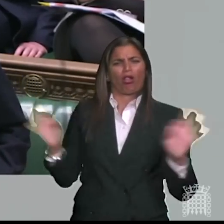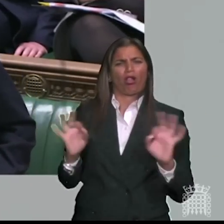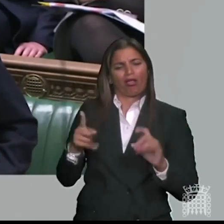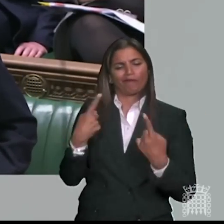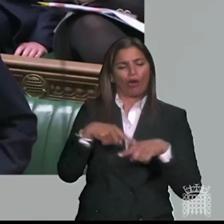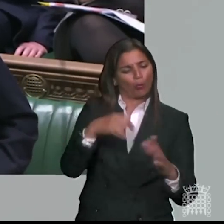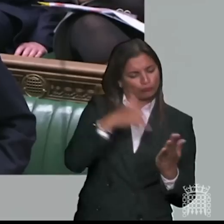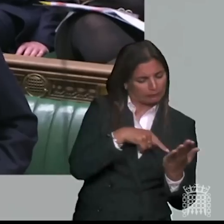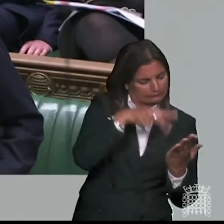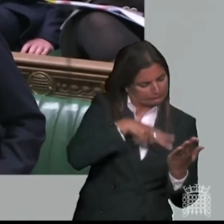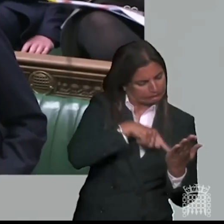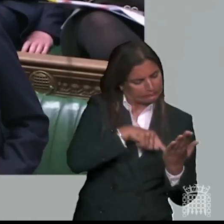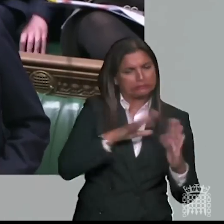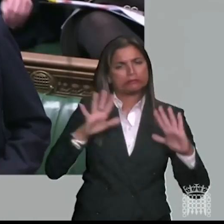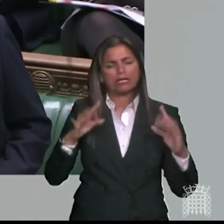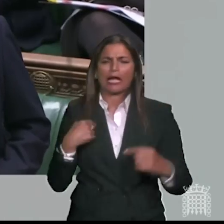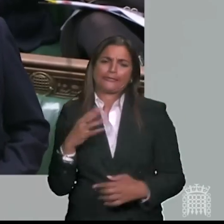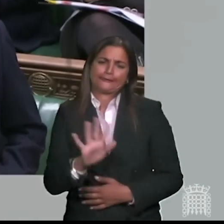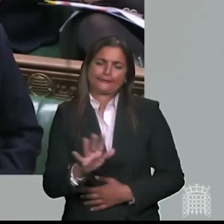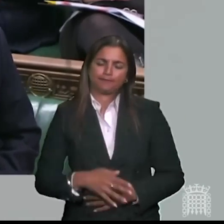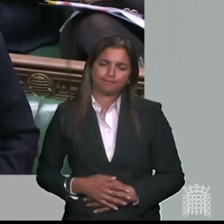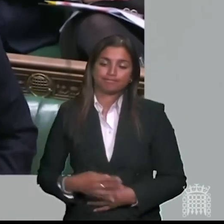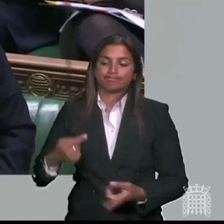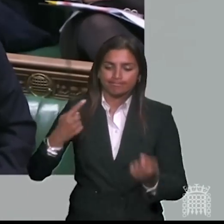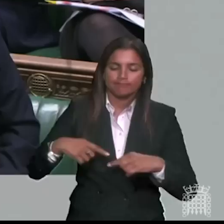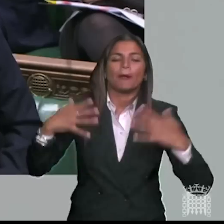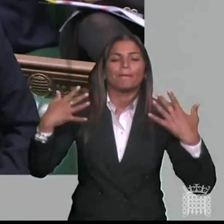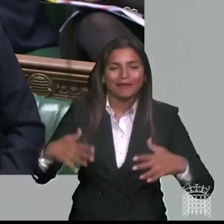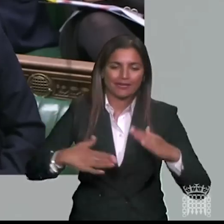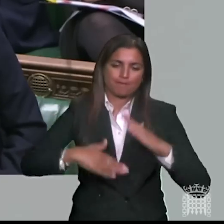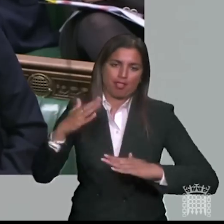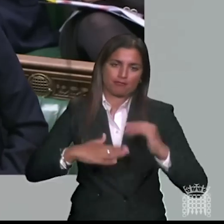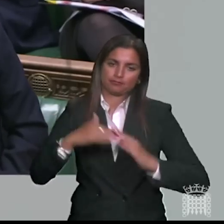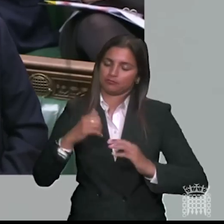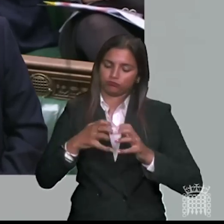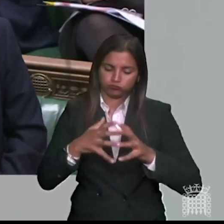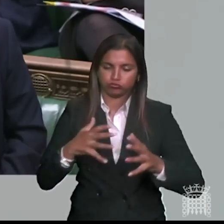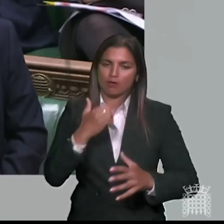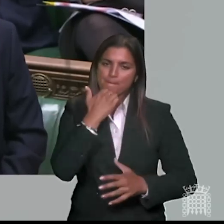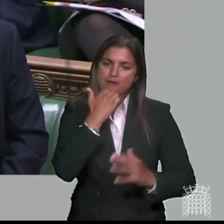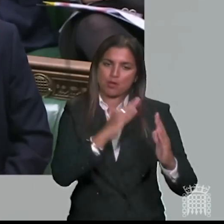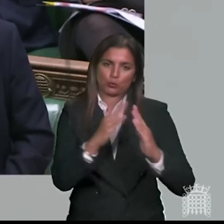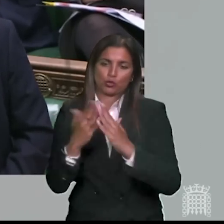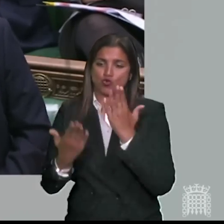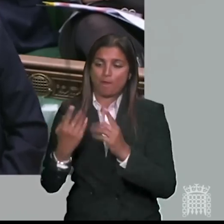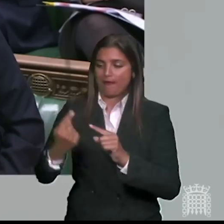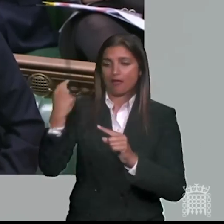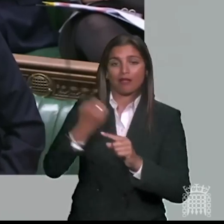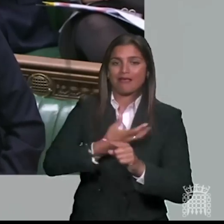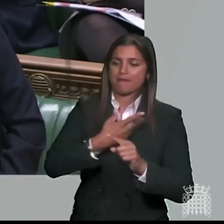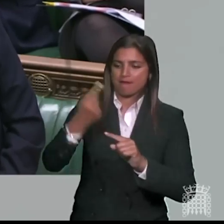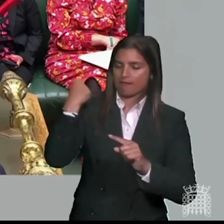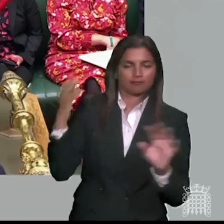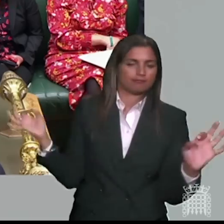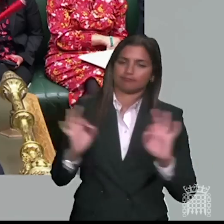question. We have built more houses under this government than the party